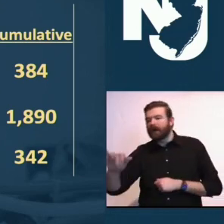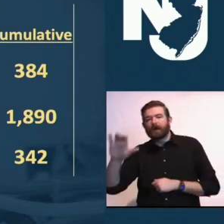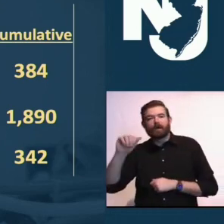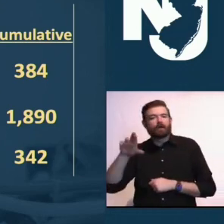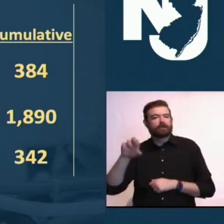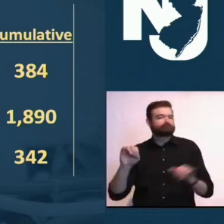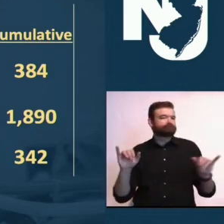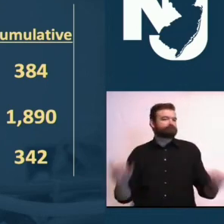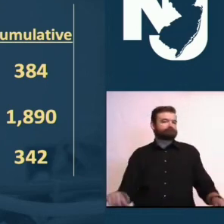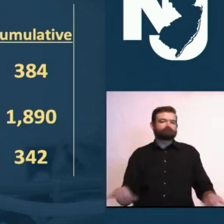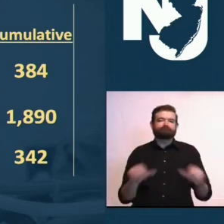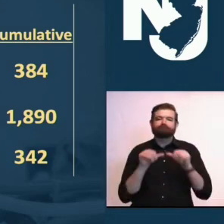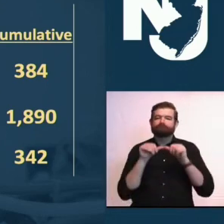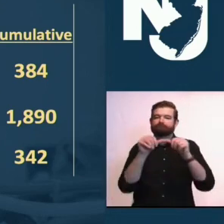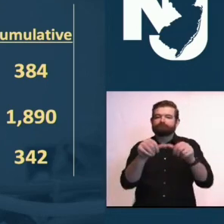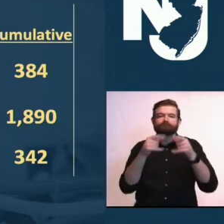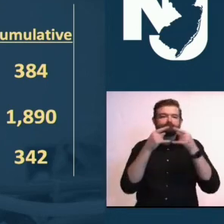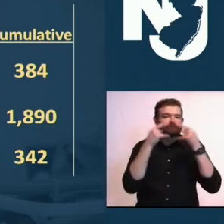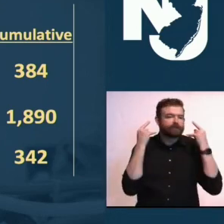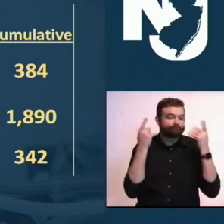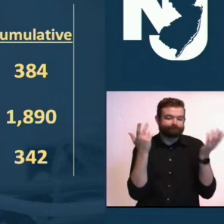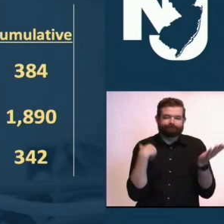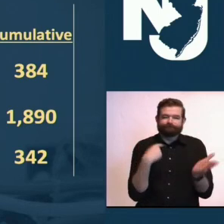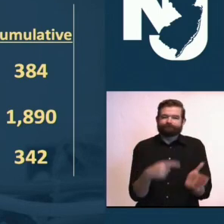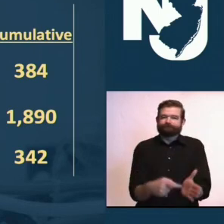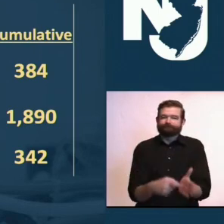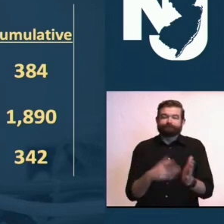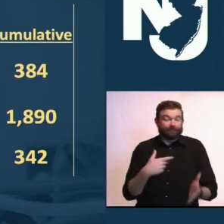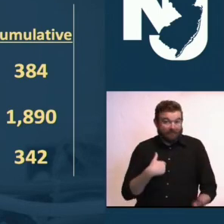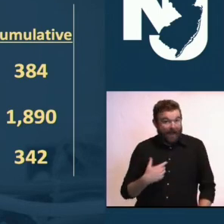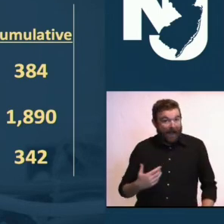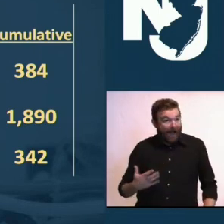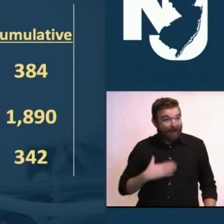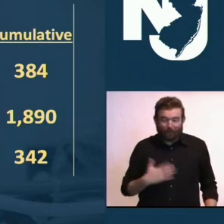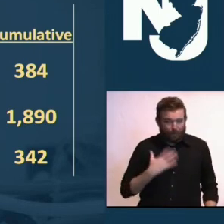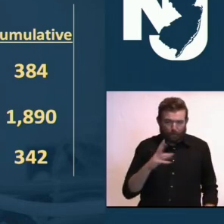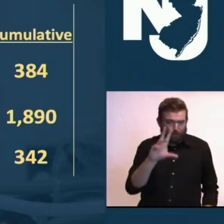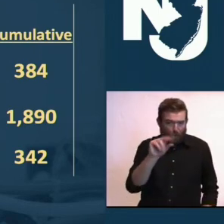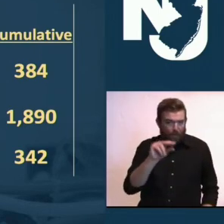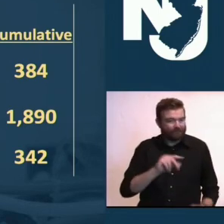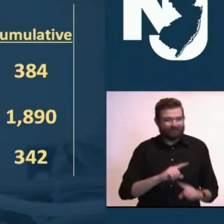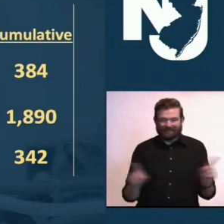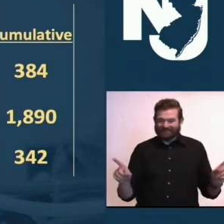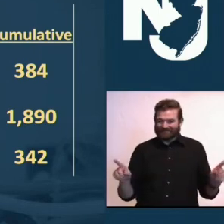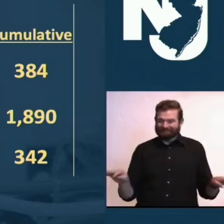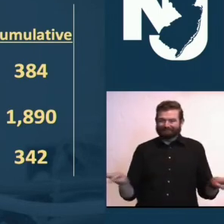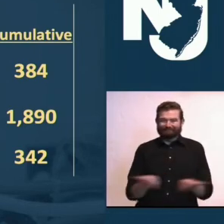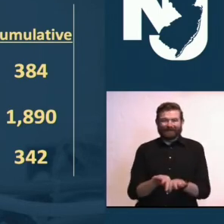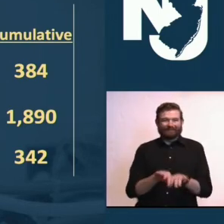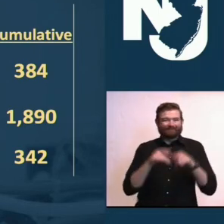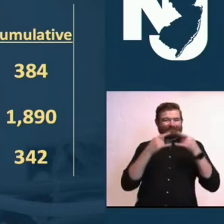These requirements, again, give us no joy, but they're the only responsible course of action at this time.